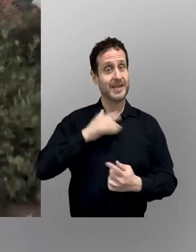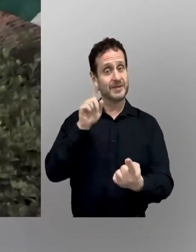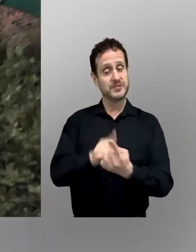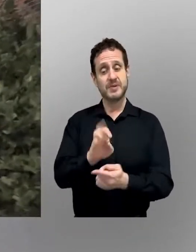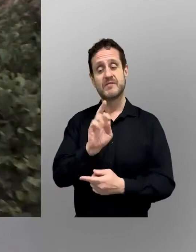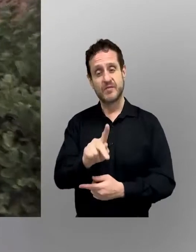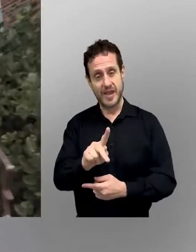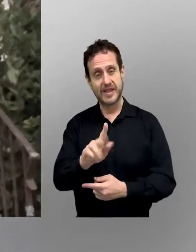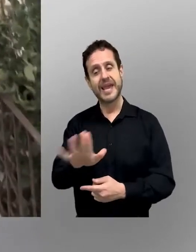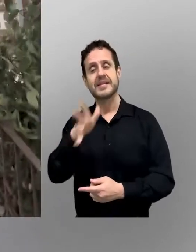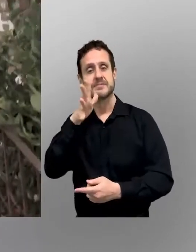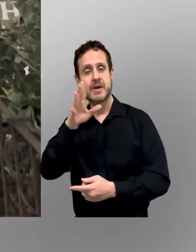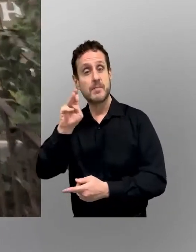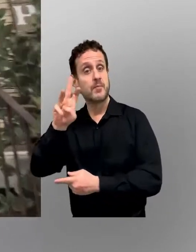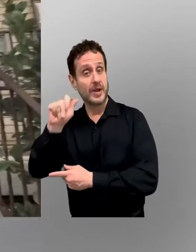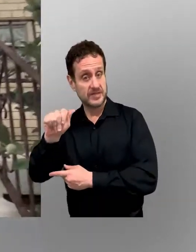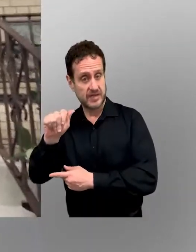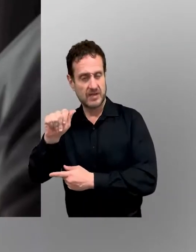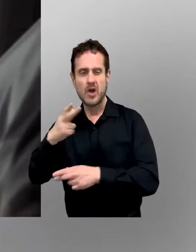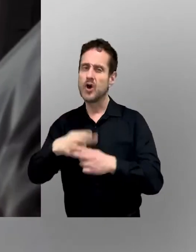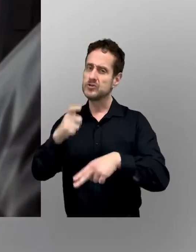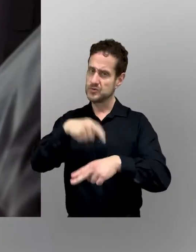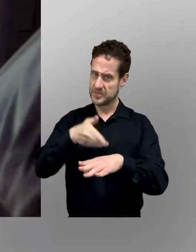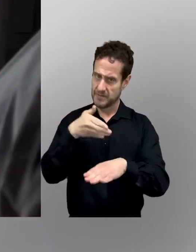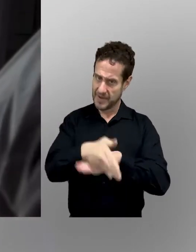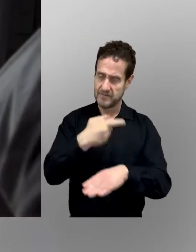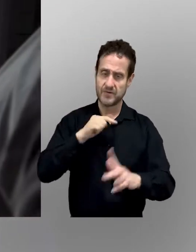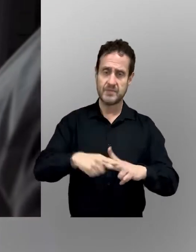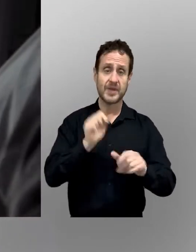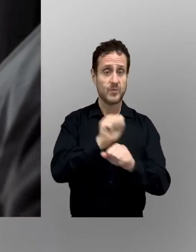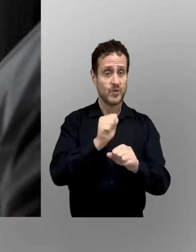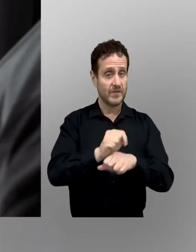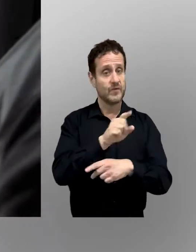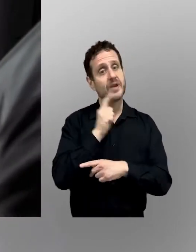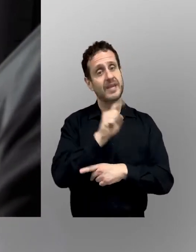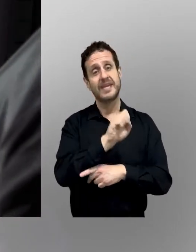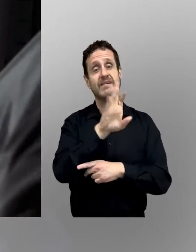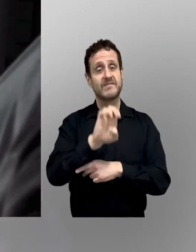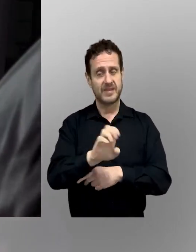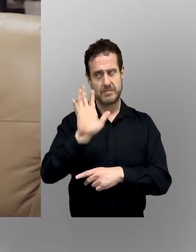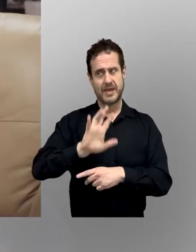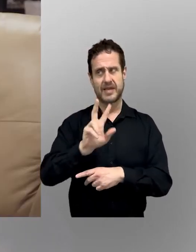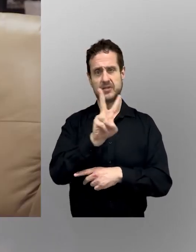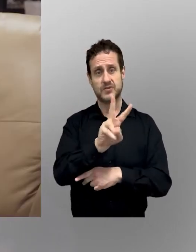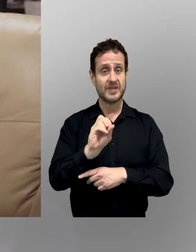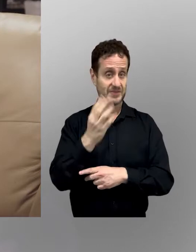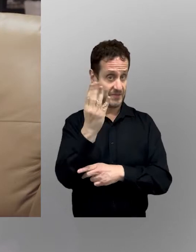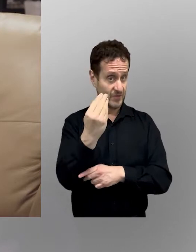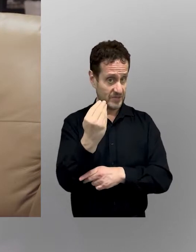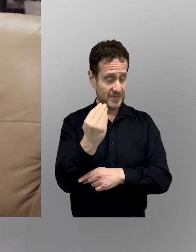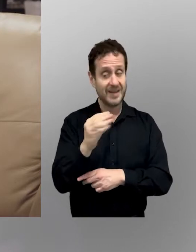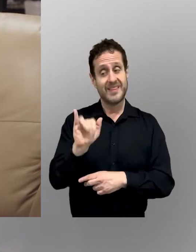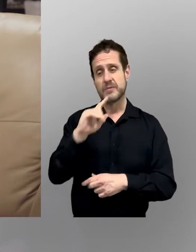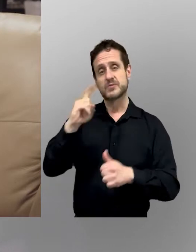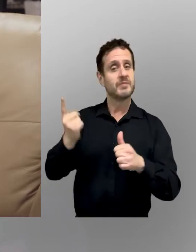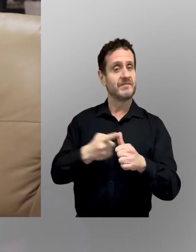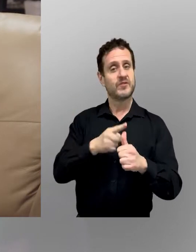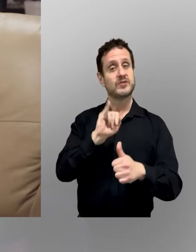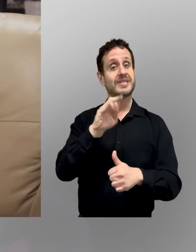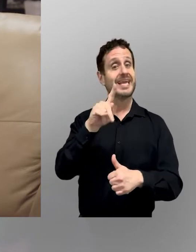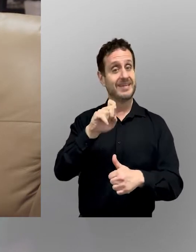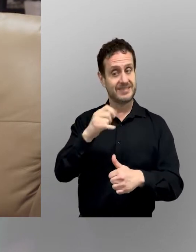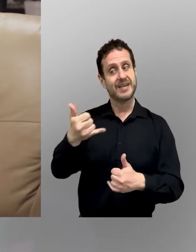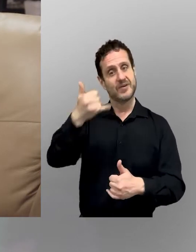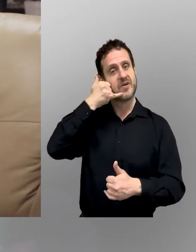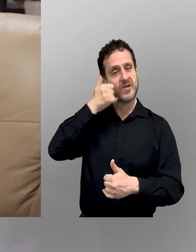I had the pleasure to meet Frank and Brenda pretty soon after I started at Equip for Equality back in 2014. It was one